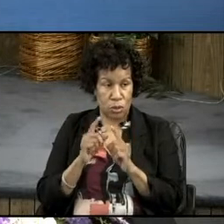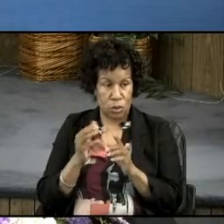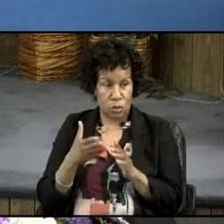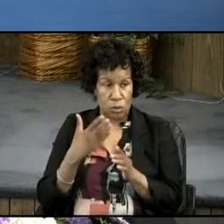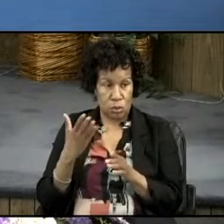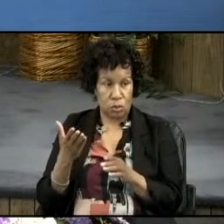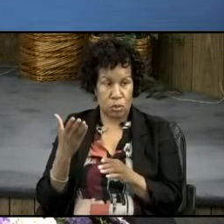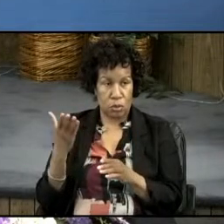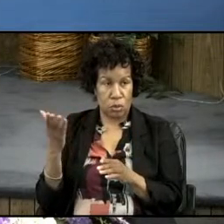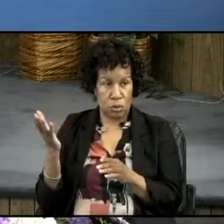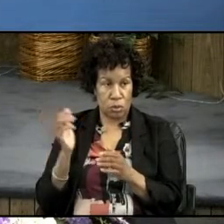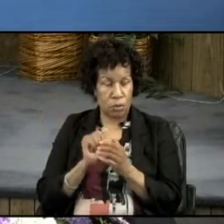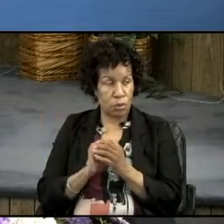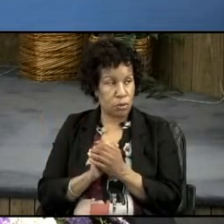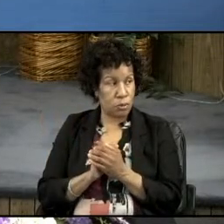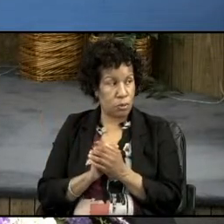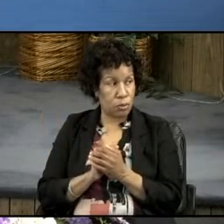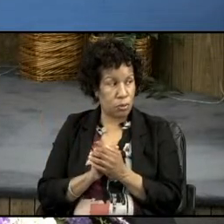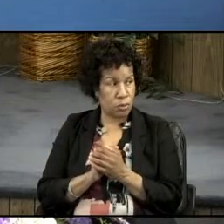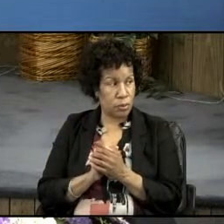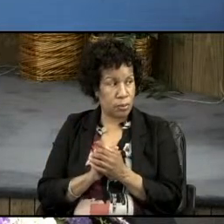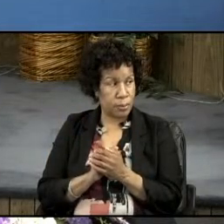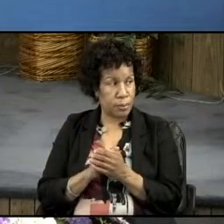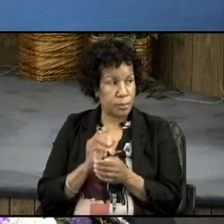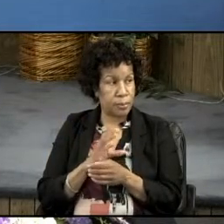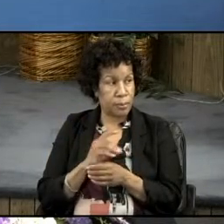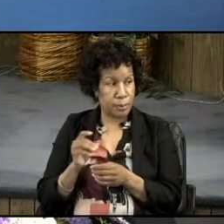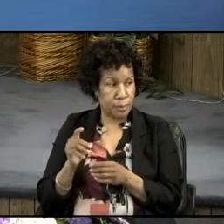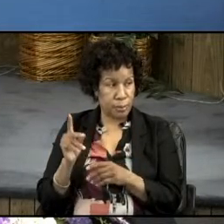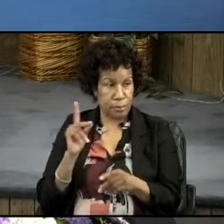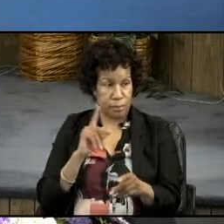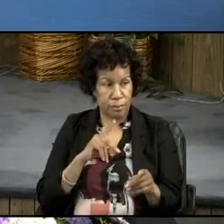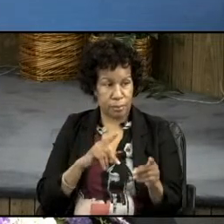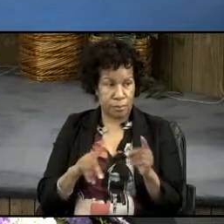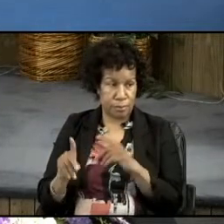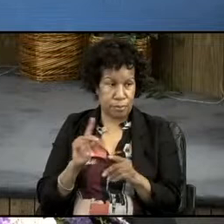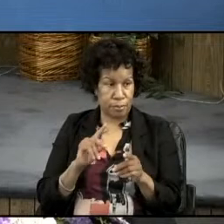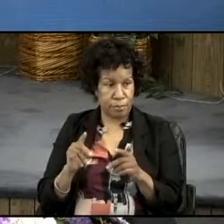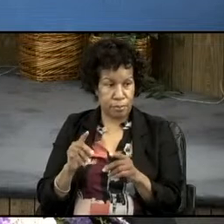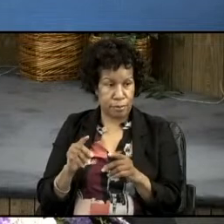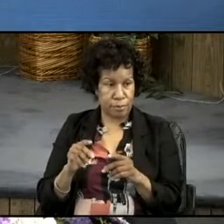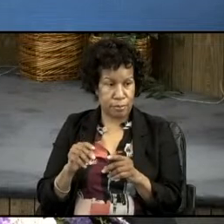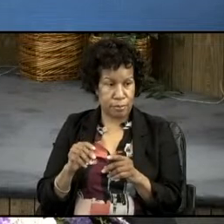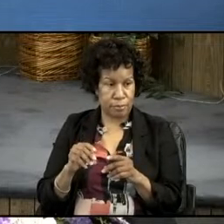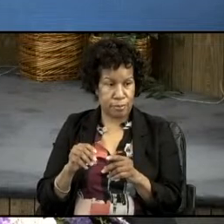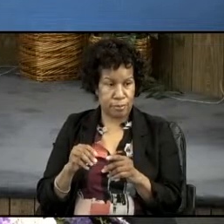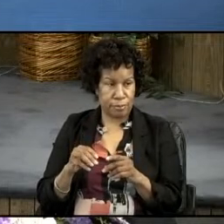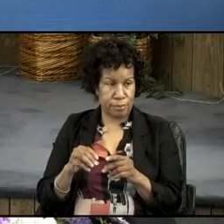would mention something or scripture would say something and somebody would just break out singing.